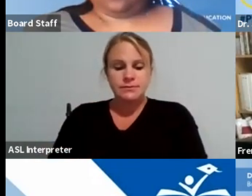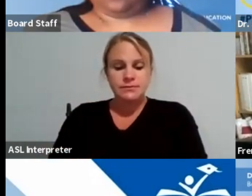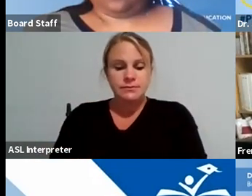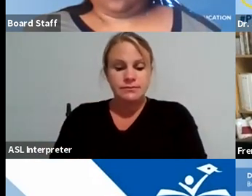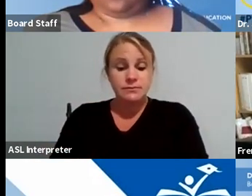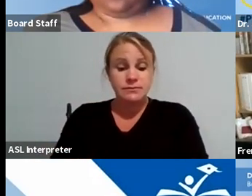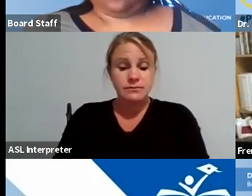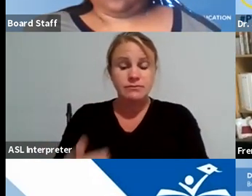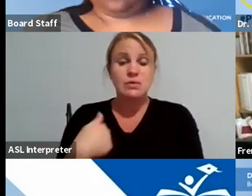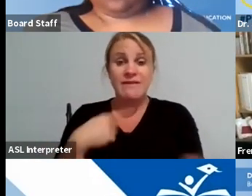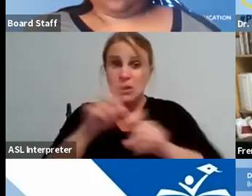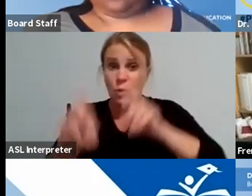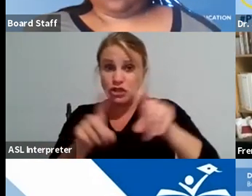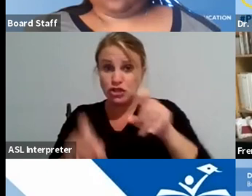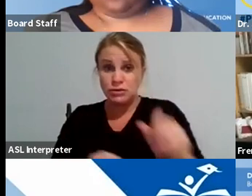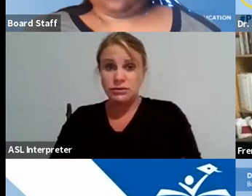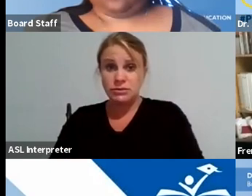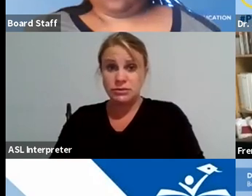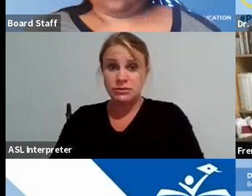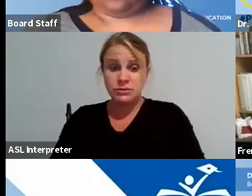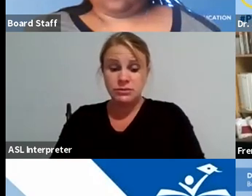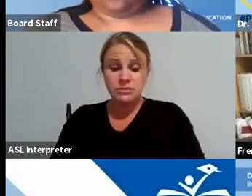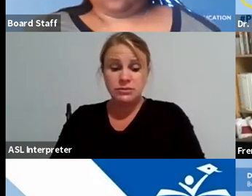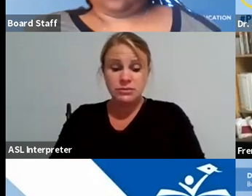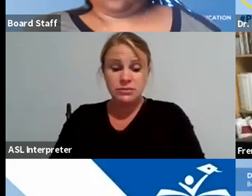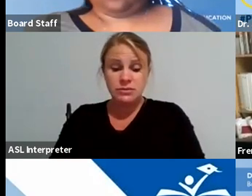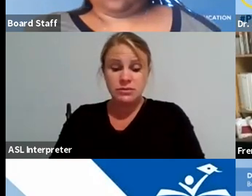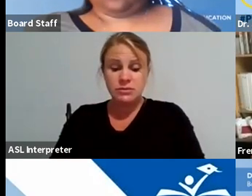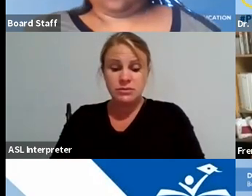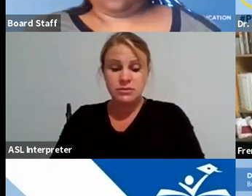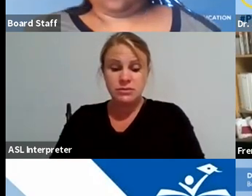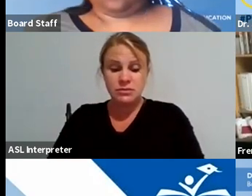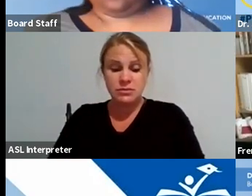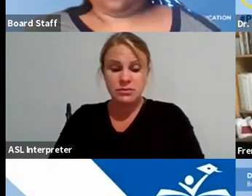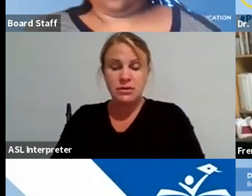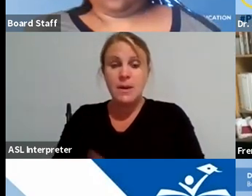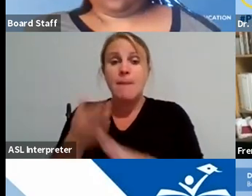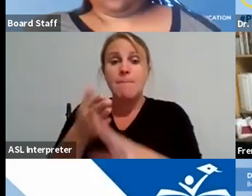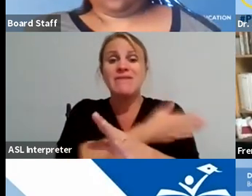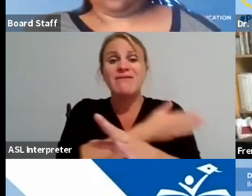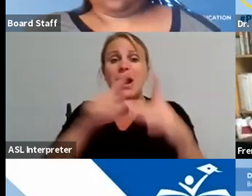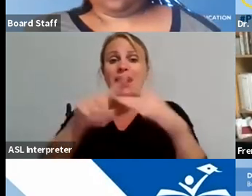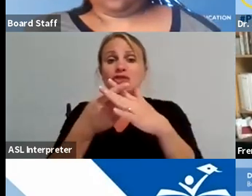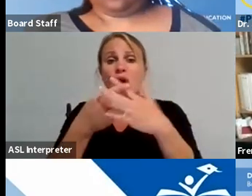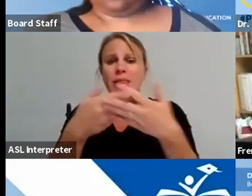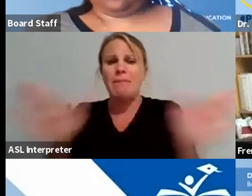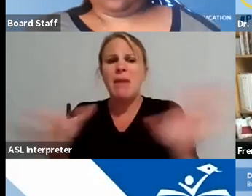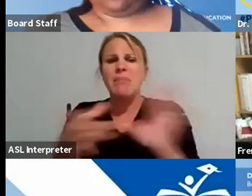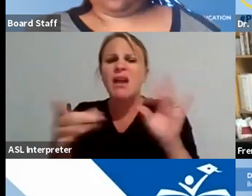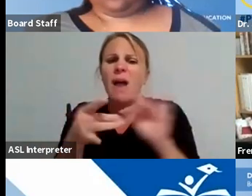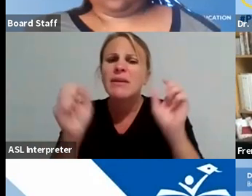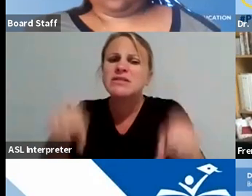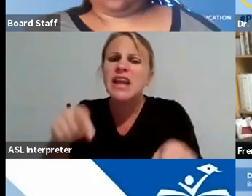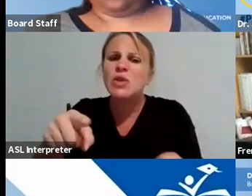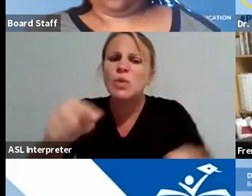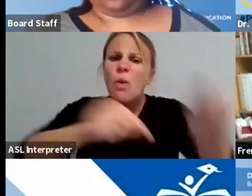Are there any questions? Mr. Matlock, before we go into the public comment, would you go back to the